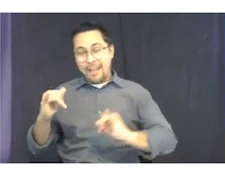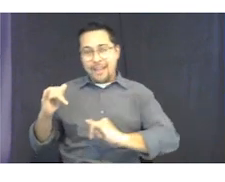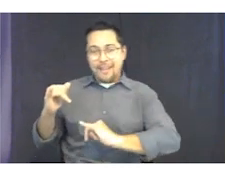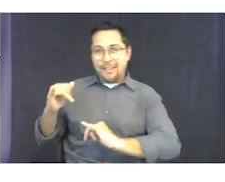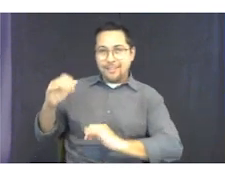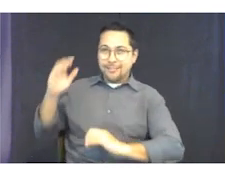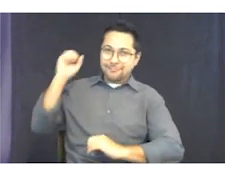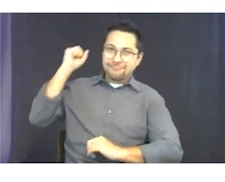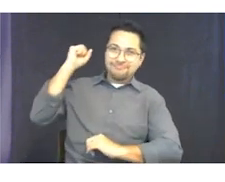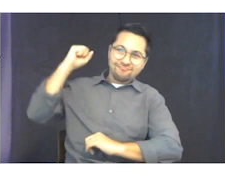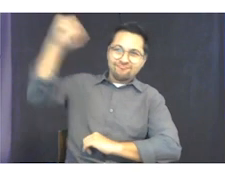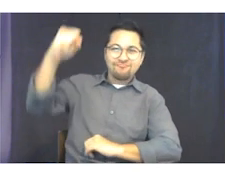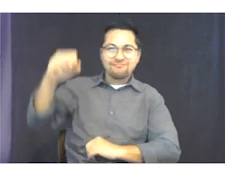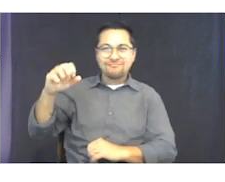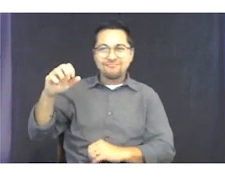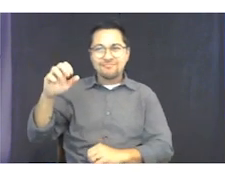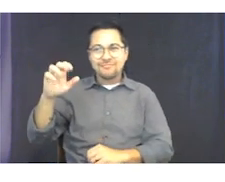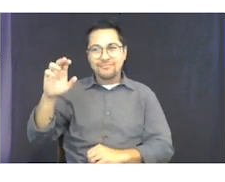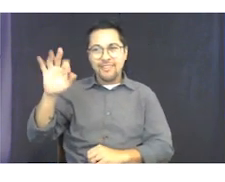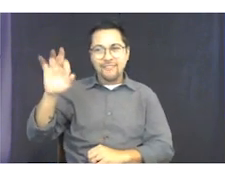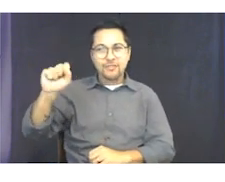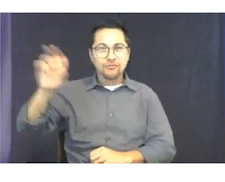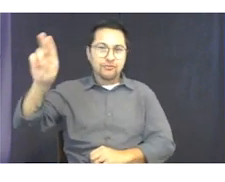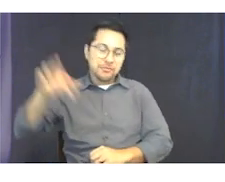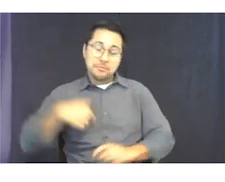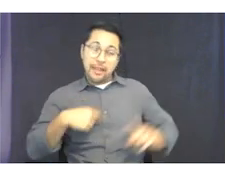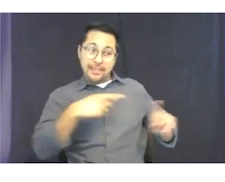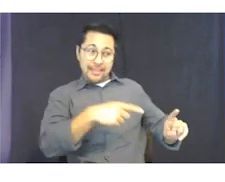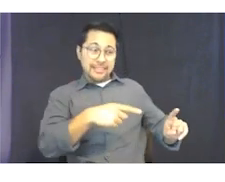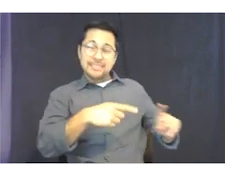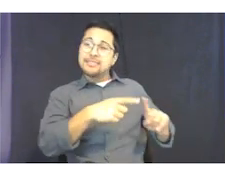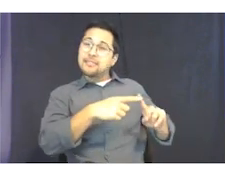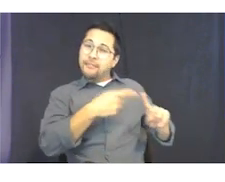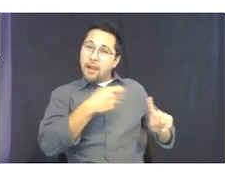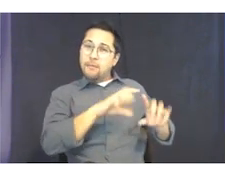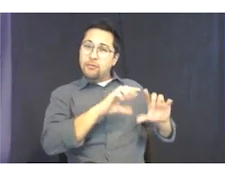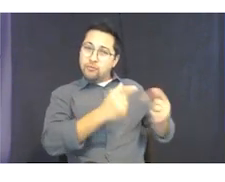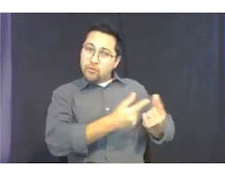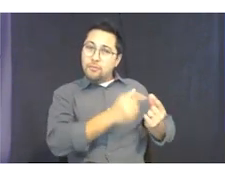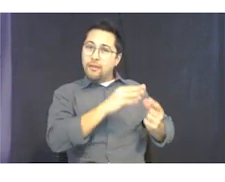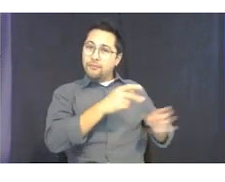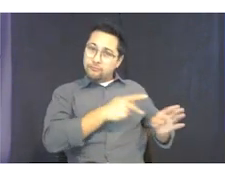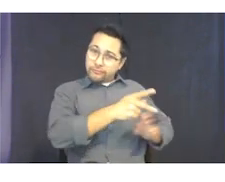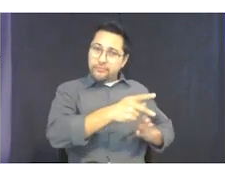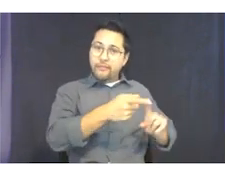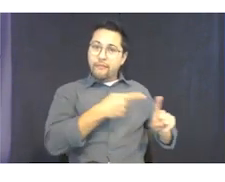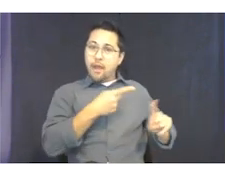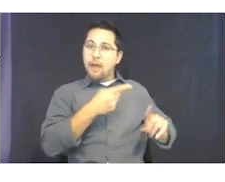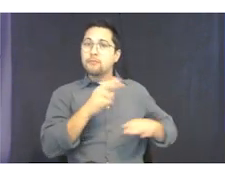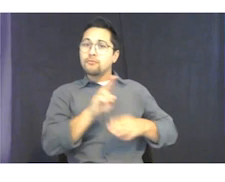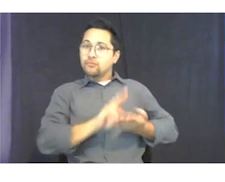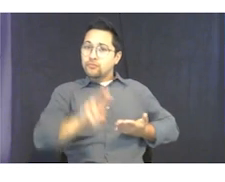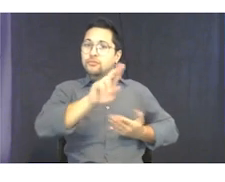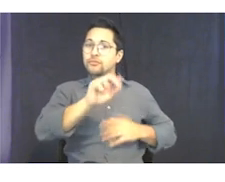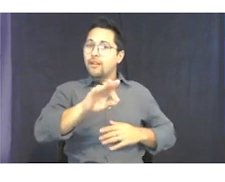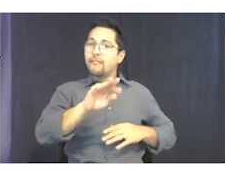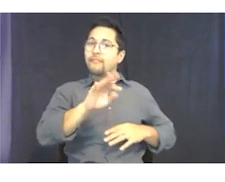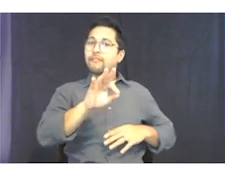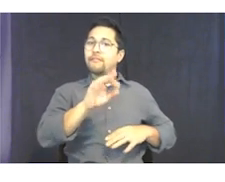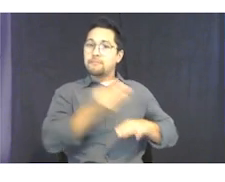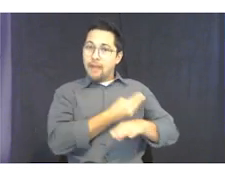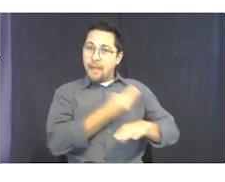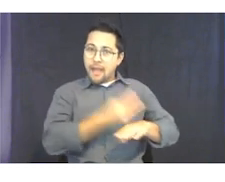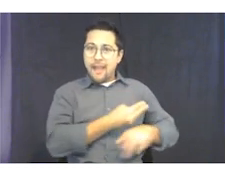this particular slide comes from a group of professionals from the University of Miami, and they have so many